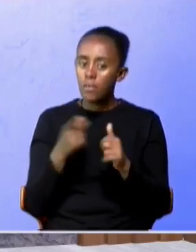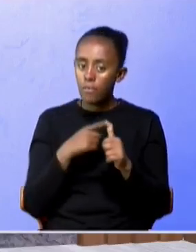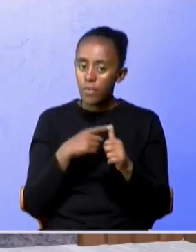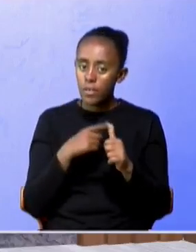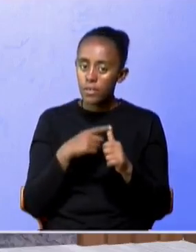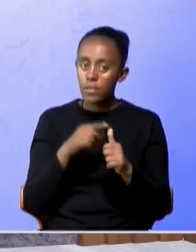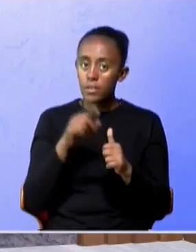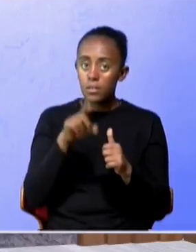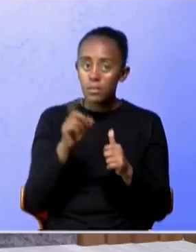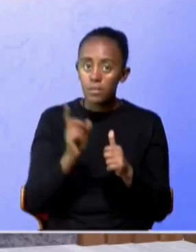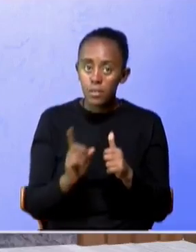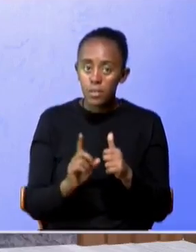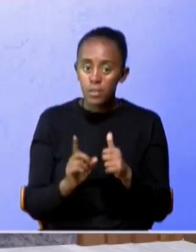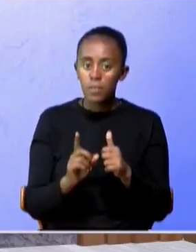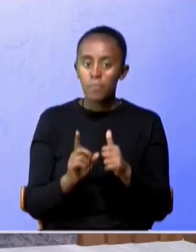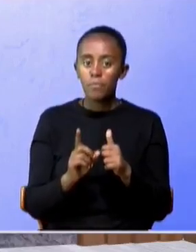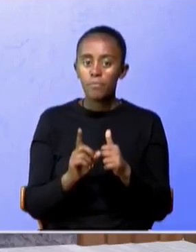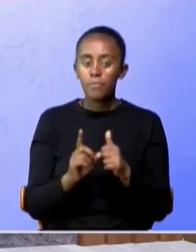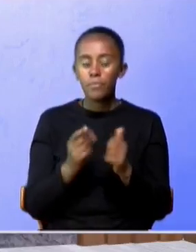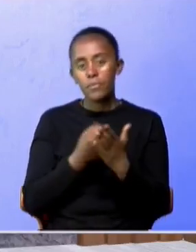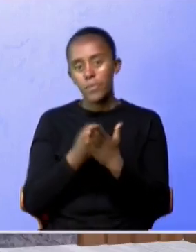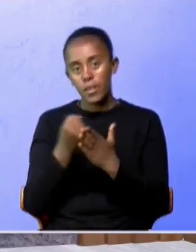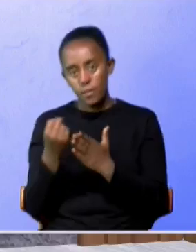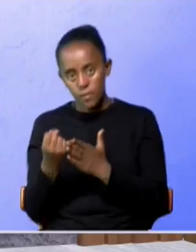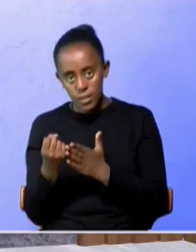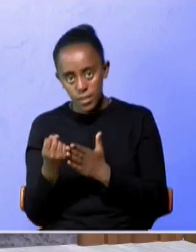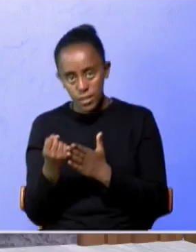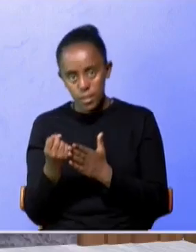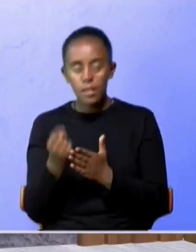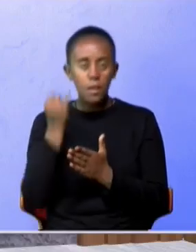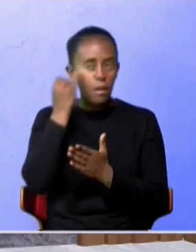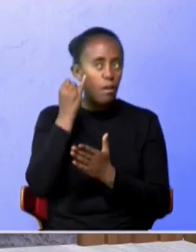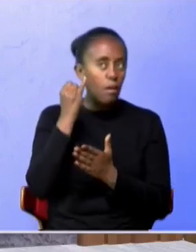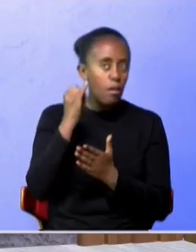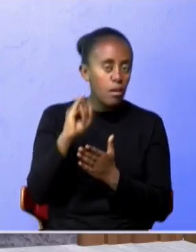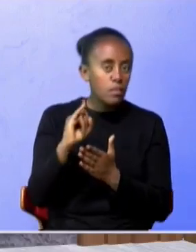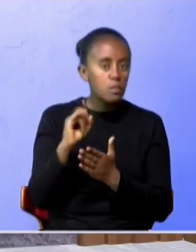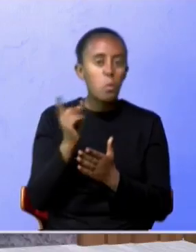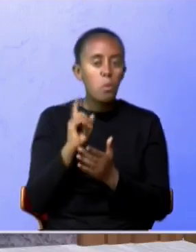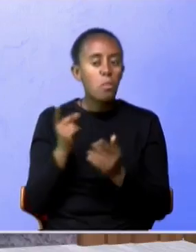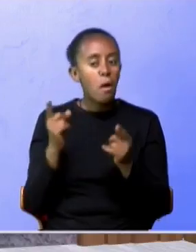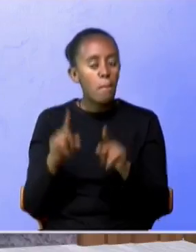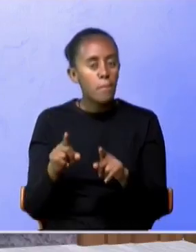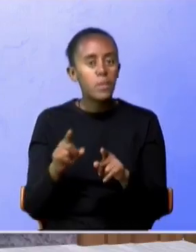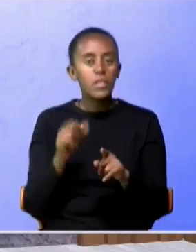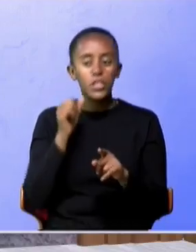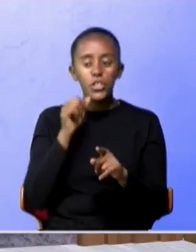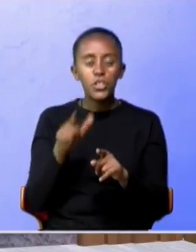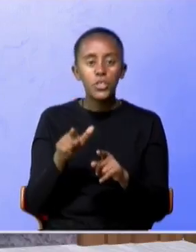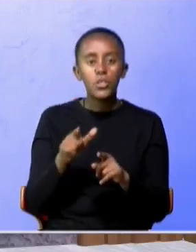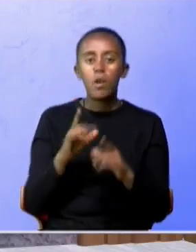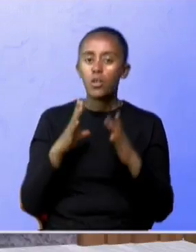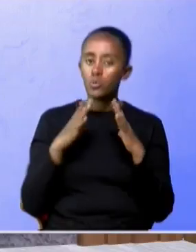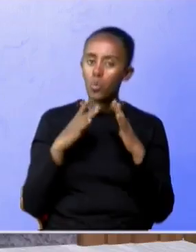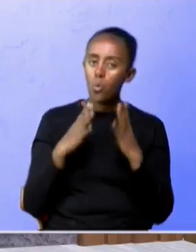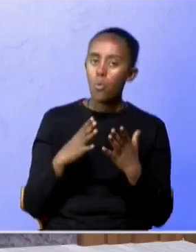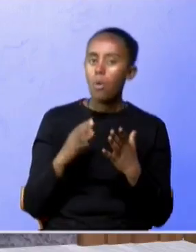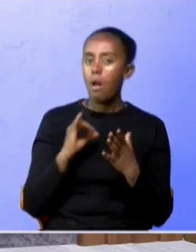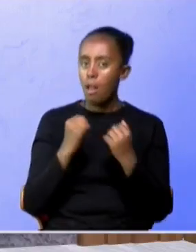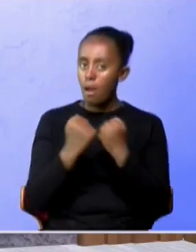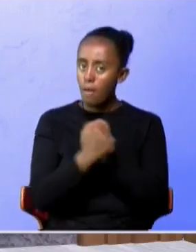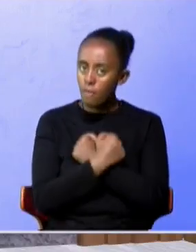have to have a subject, we have to have an idea of what's happening. She likes, I enjoys, I